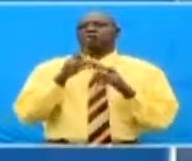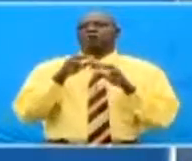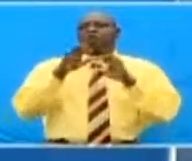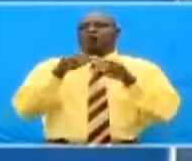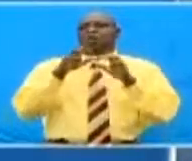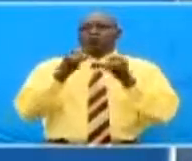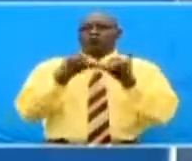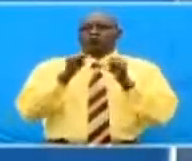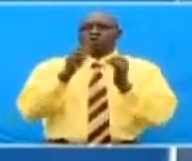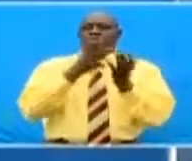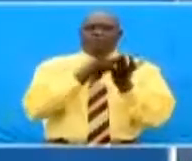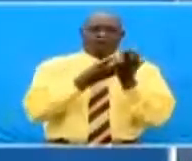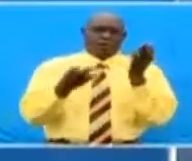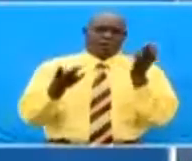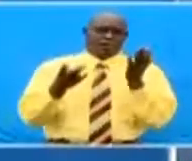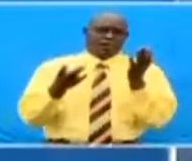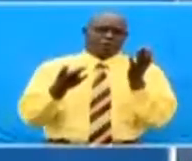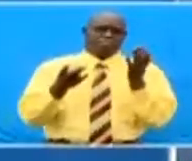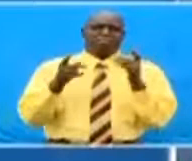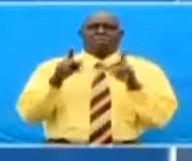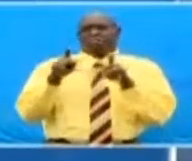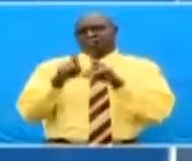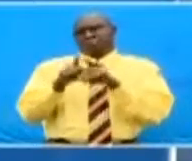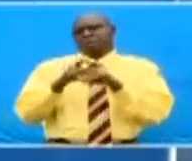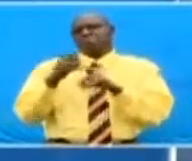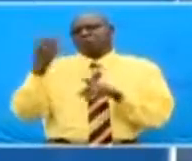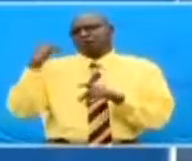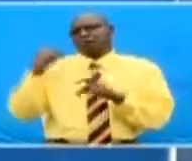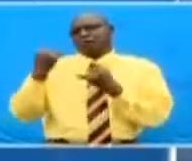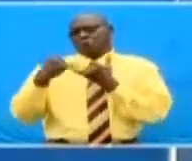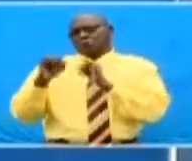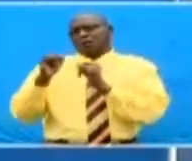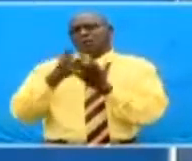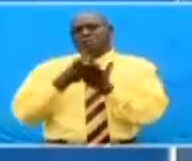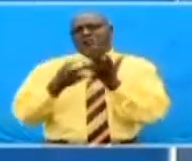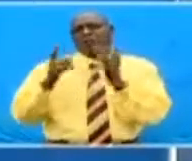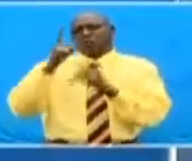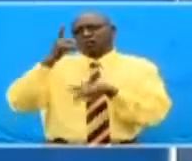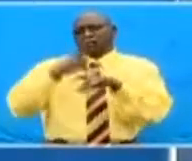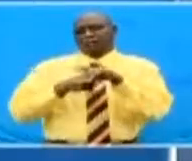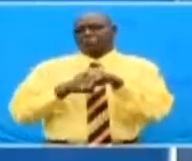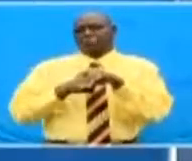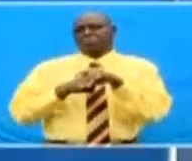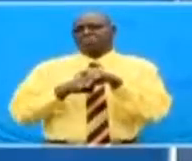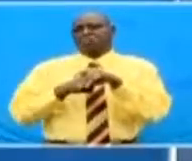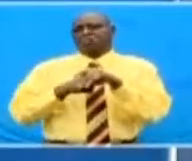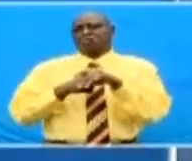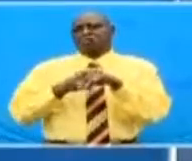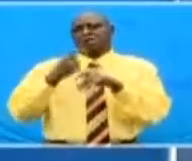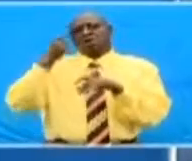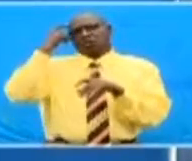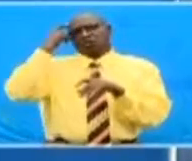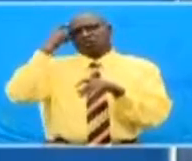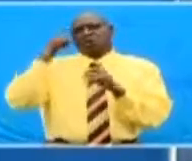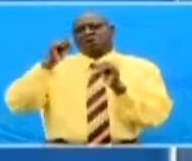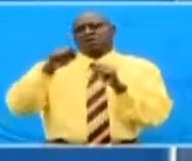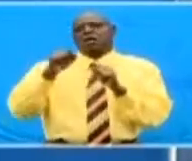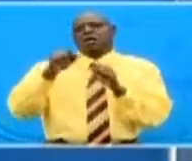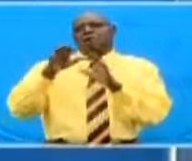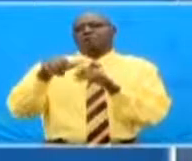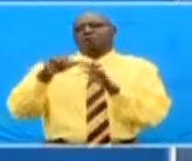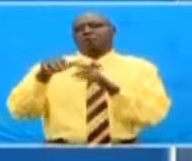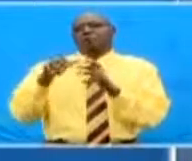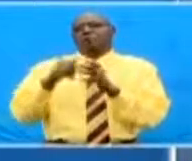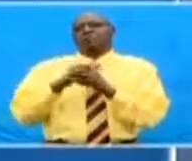actually relate with you because I tried too and failed. There was a time I thought I could be a wheat farmer. And unfortunately, I was